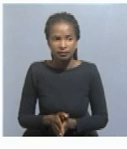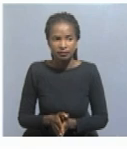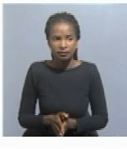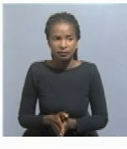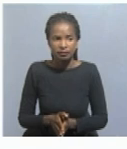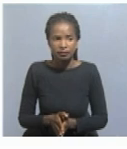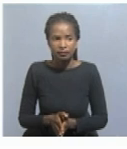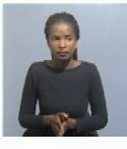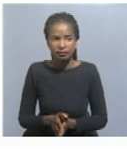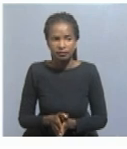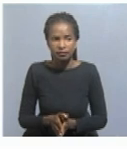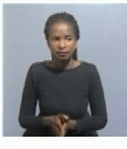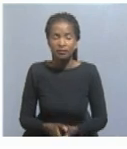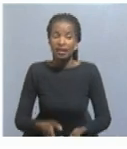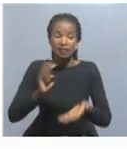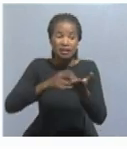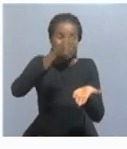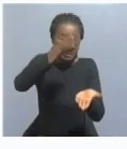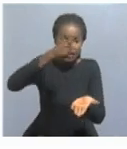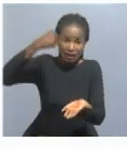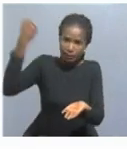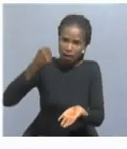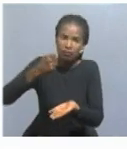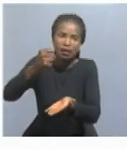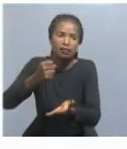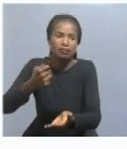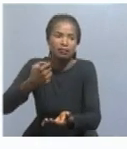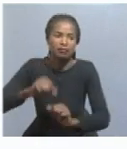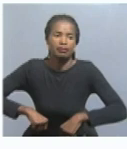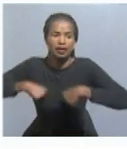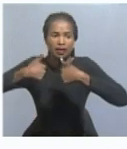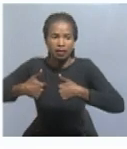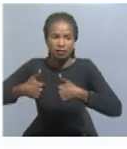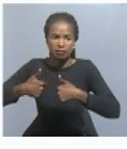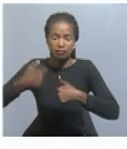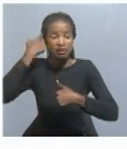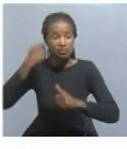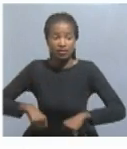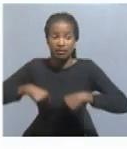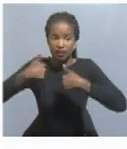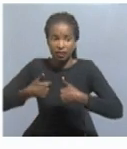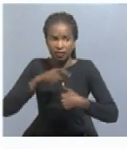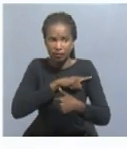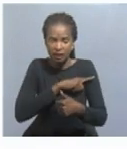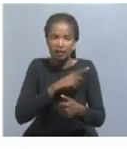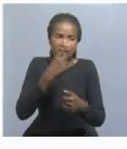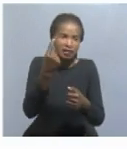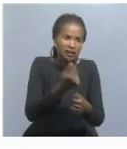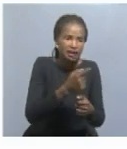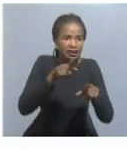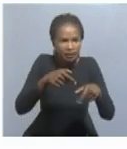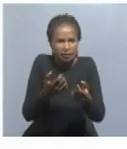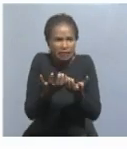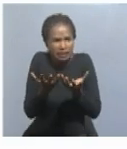put into the health sector. And that is really to ensure that the required facilities are in place, but